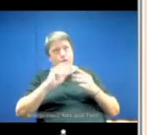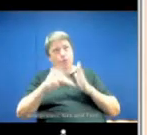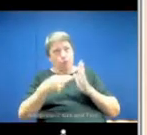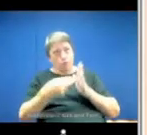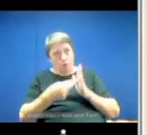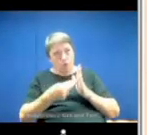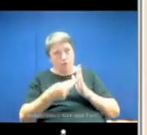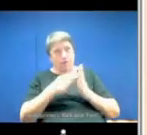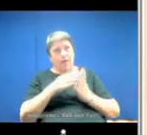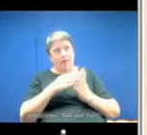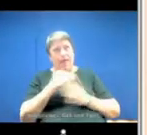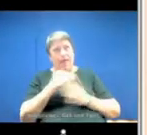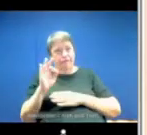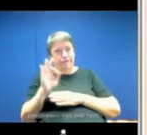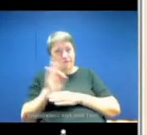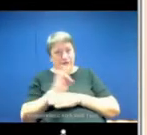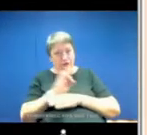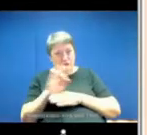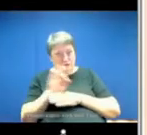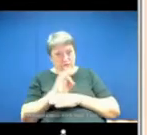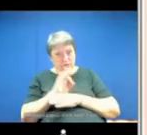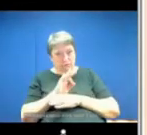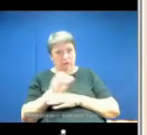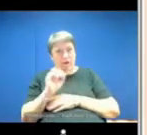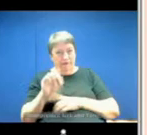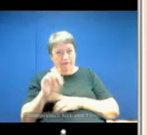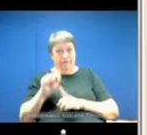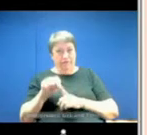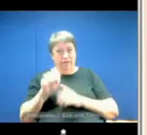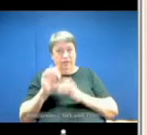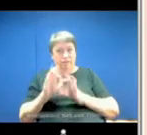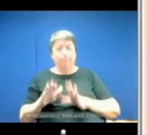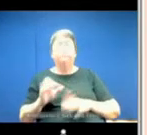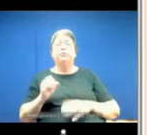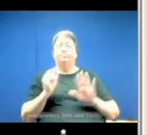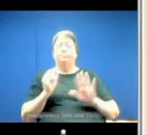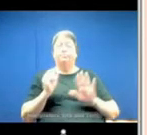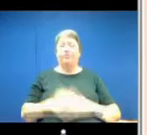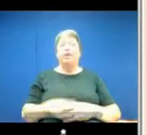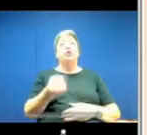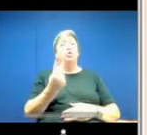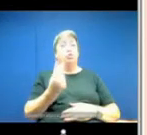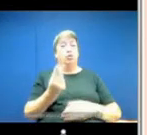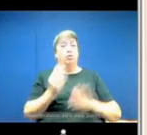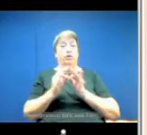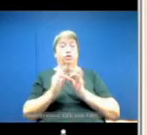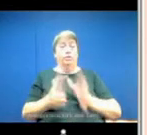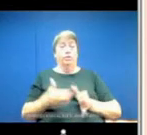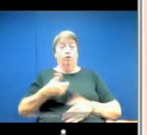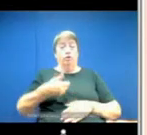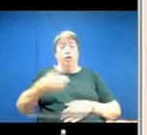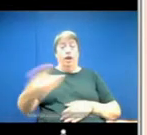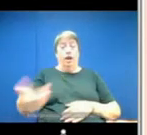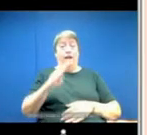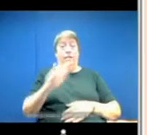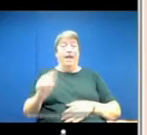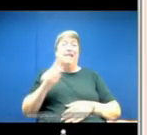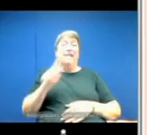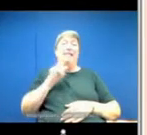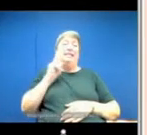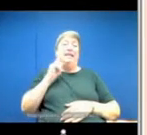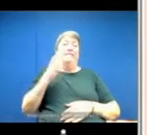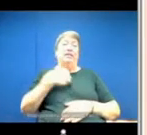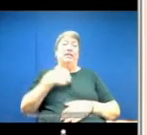interpreters. So 2 interpreters have been hired by a deaf plaintiff, by the